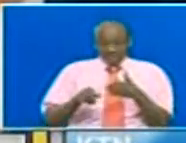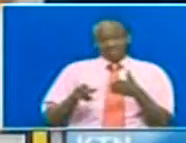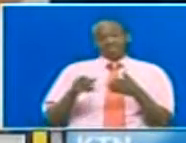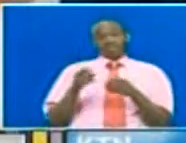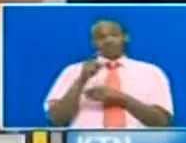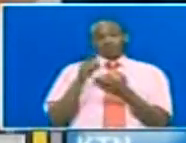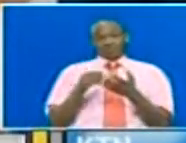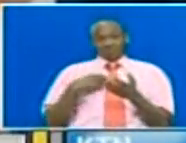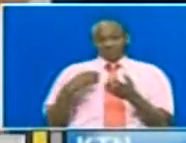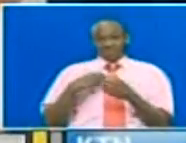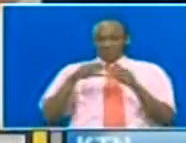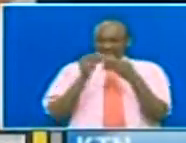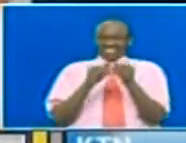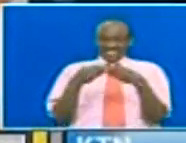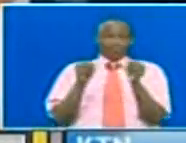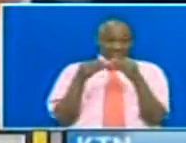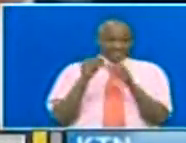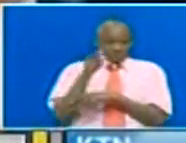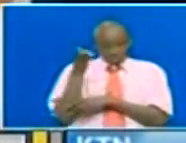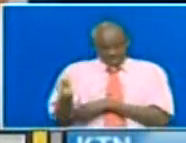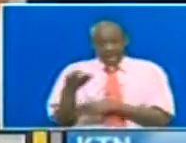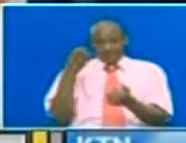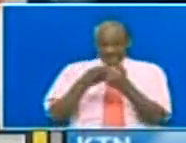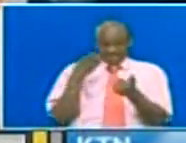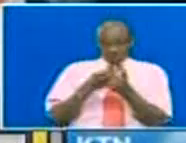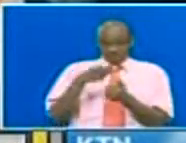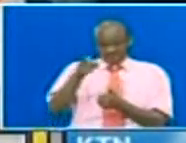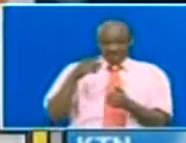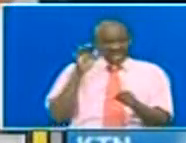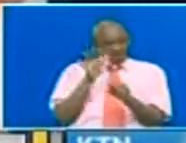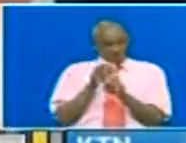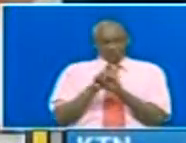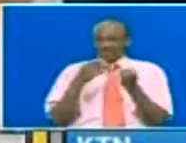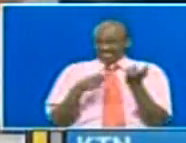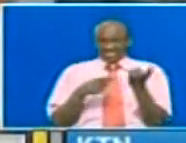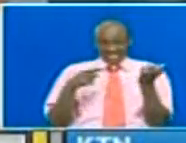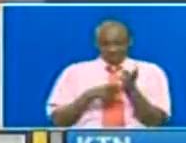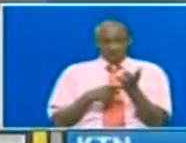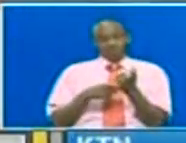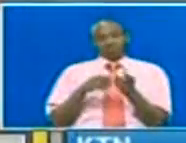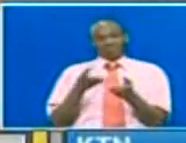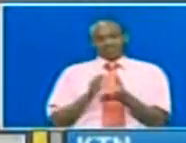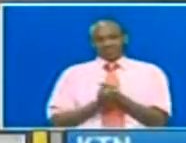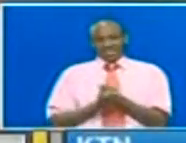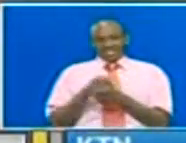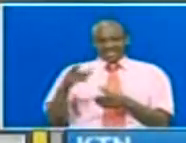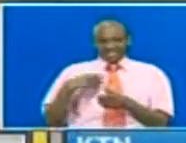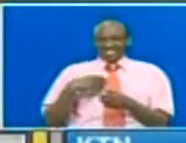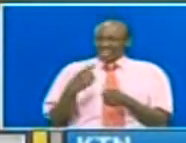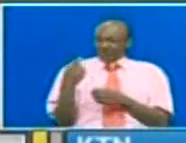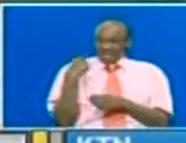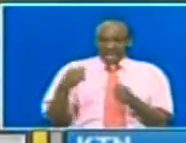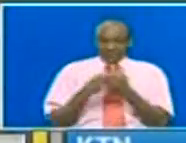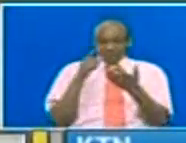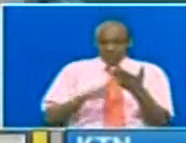instance. Some plastic parts are replacing metals for a lot of technical parts. The plane is only the latest